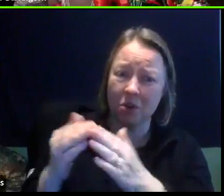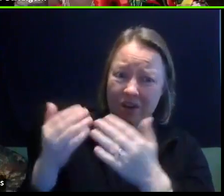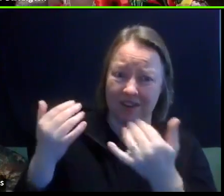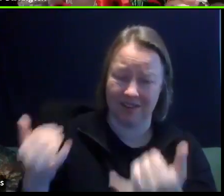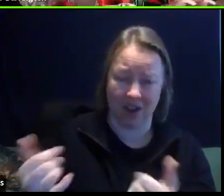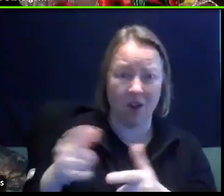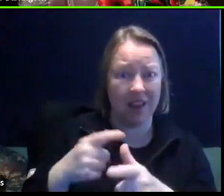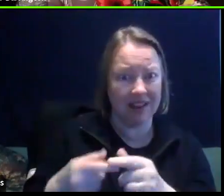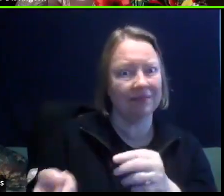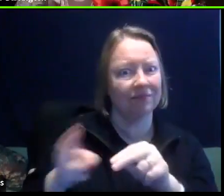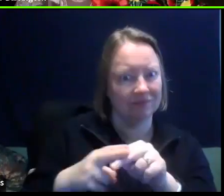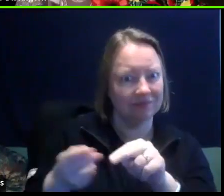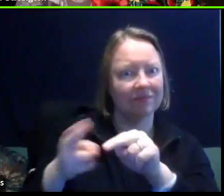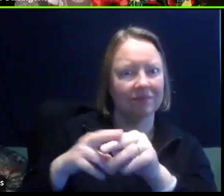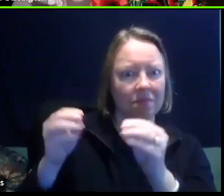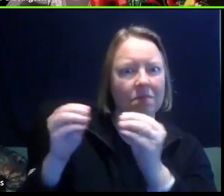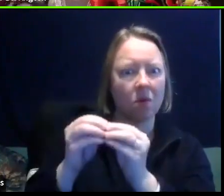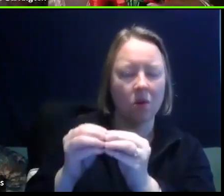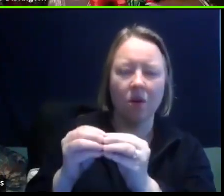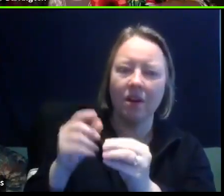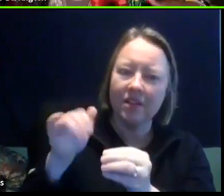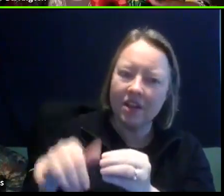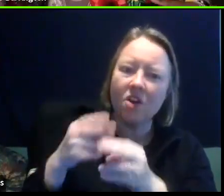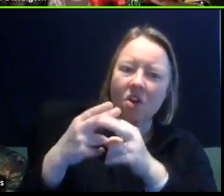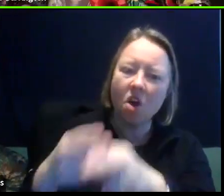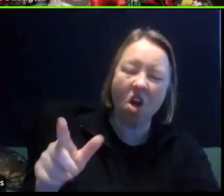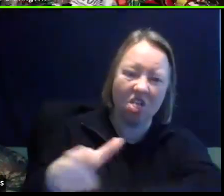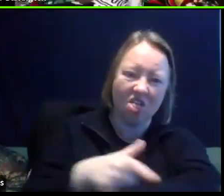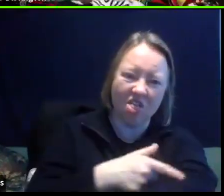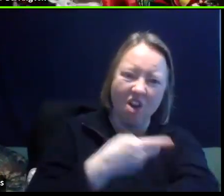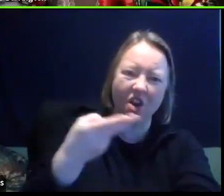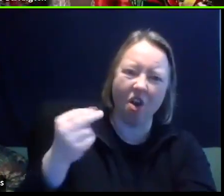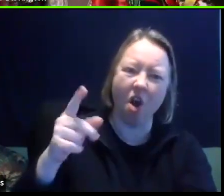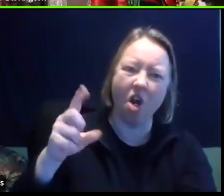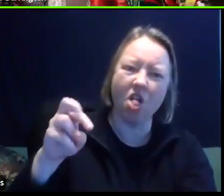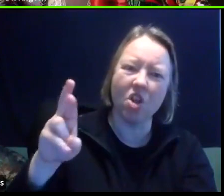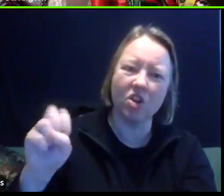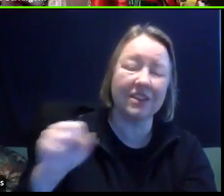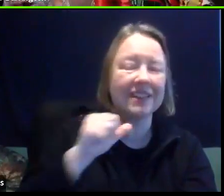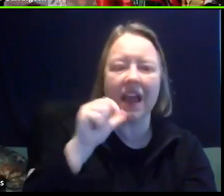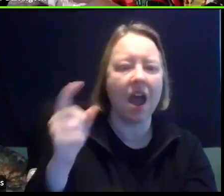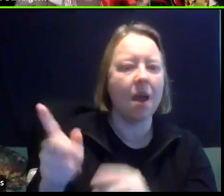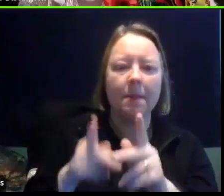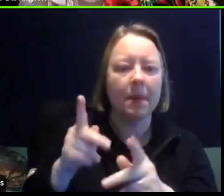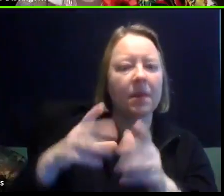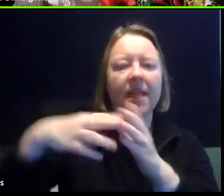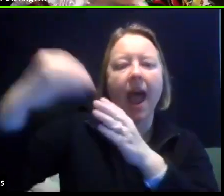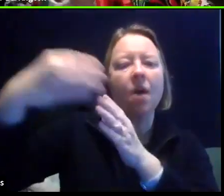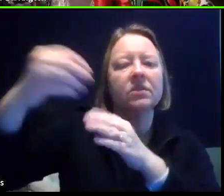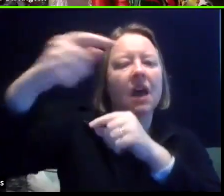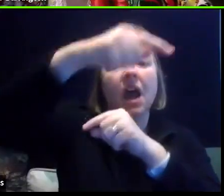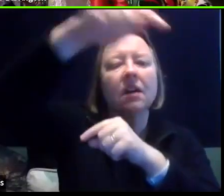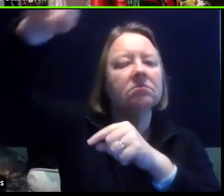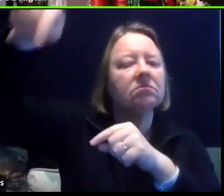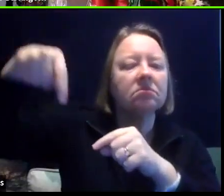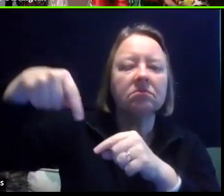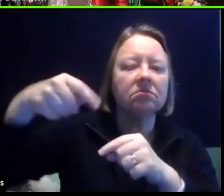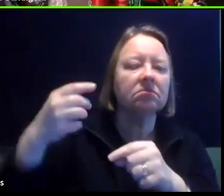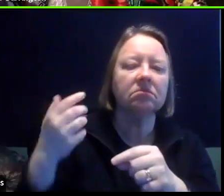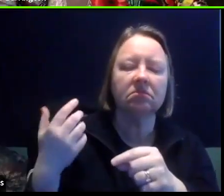those are those who are considered long haulers. We're not even talking about the people who are on the periphery who are experiencing